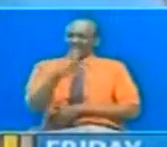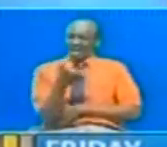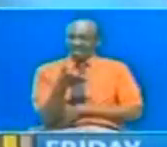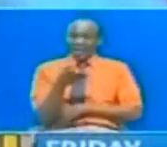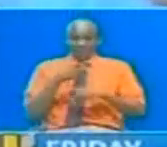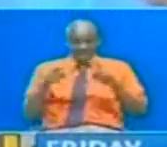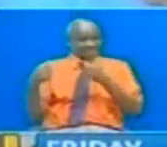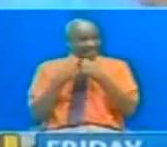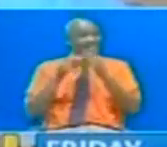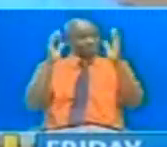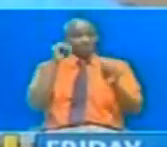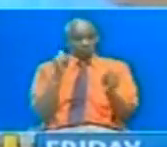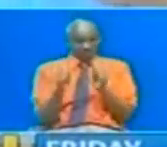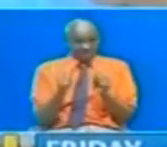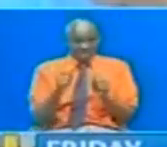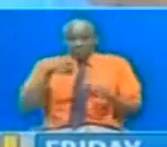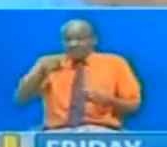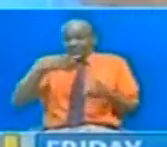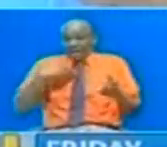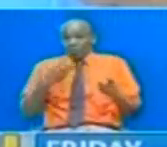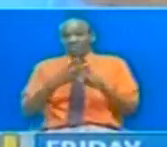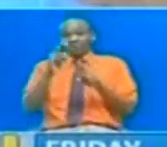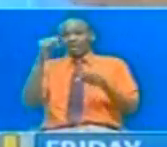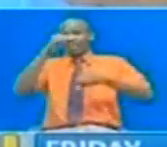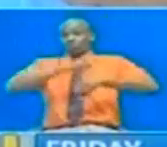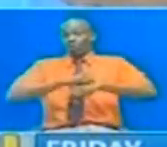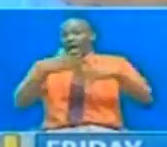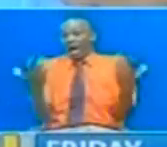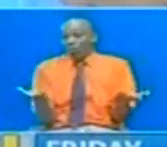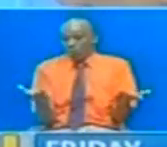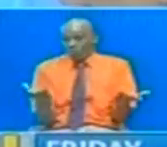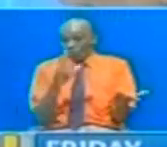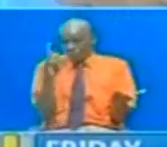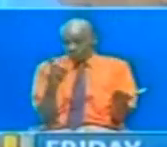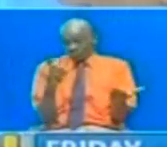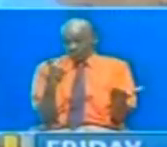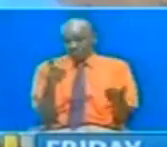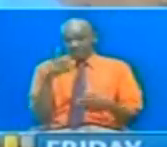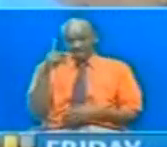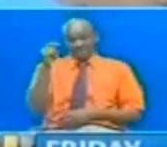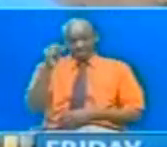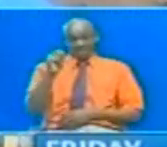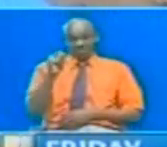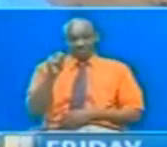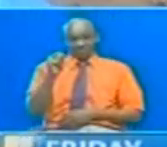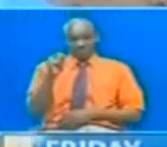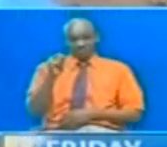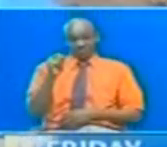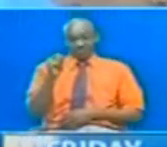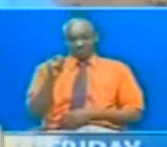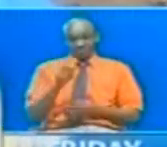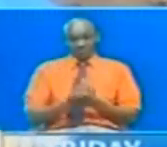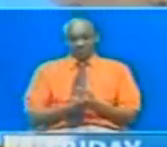But the biggest challenge now remains on how he'll now proceed to the next level. Francis Ontomwa, KTN, Jitonyi